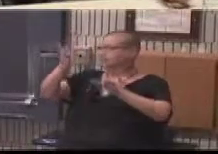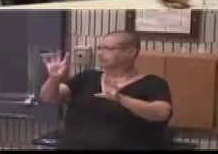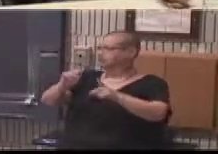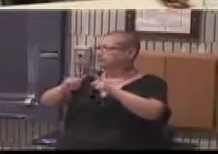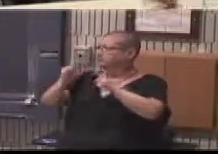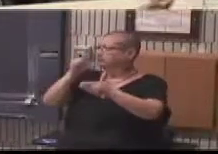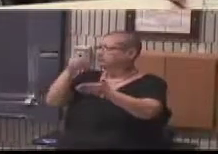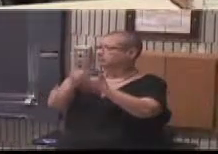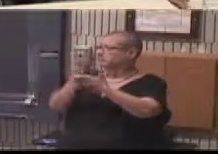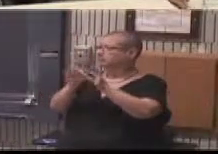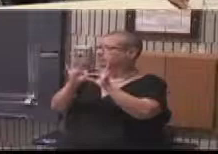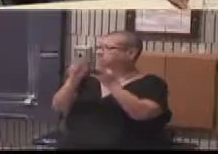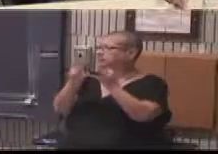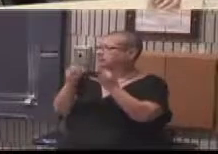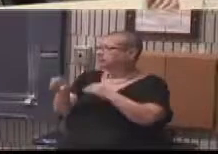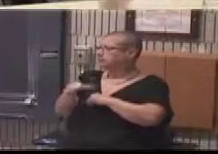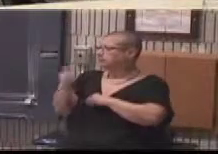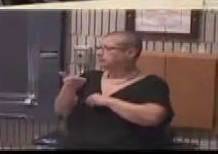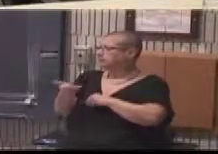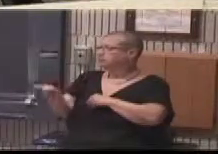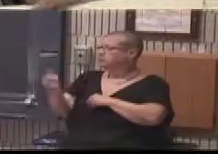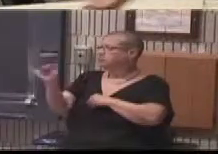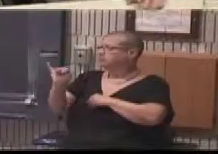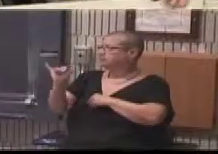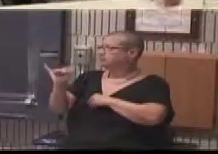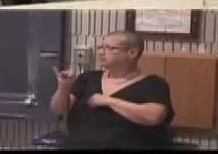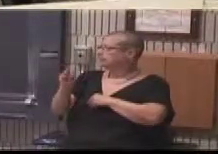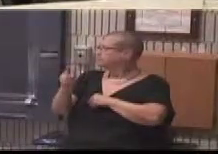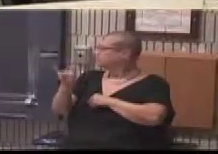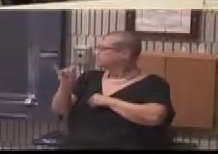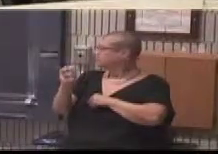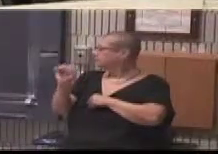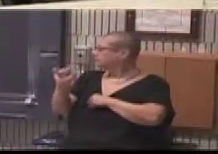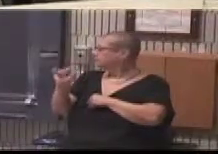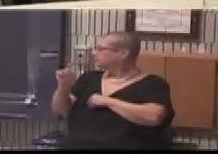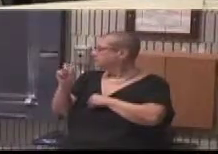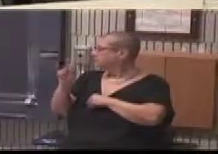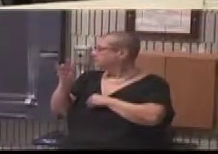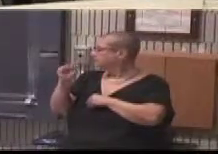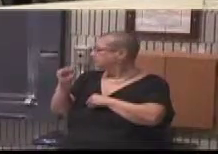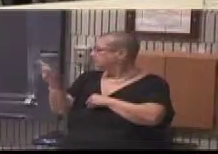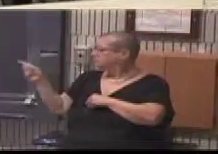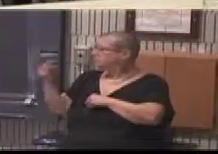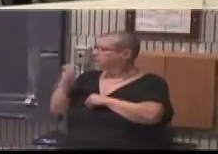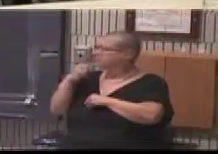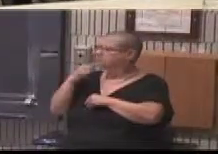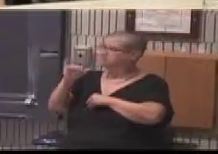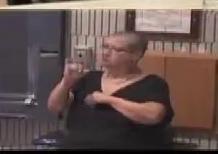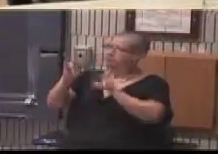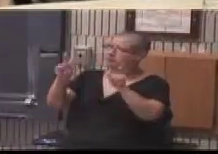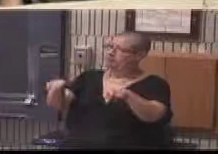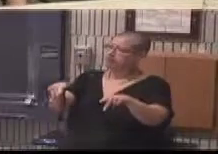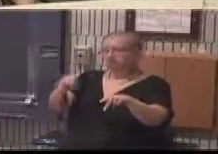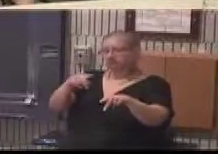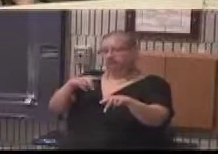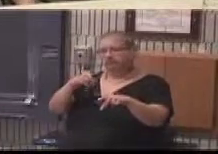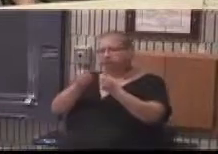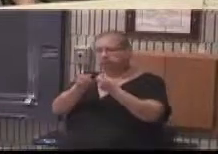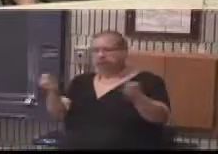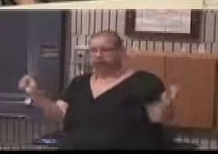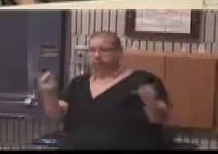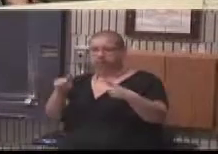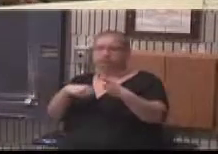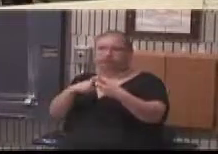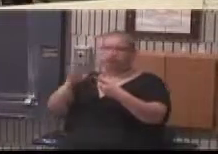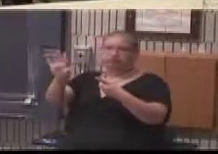other thing, I think Maury was like Laura in that someone who was willing to be very public about his illness and speak